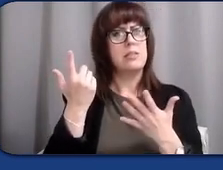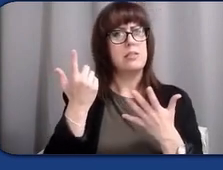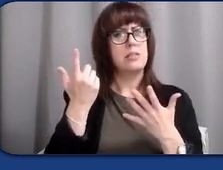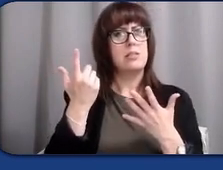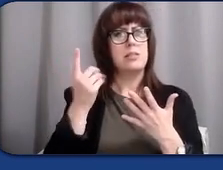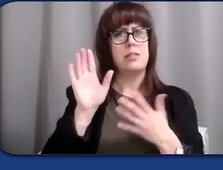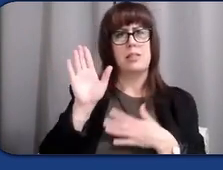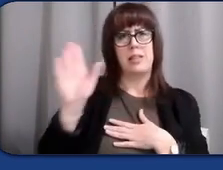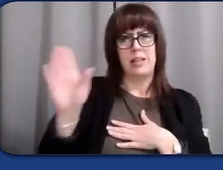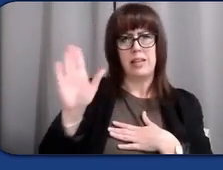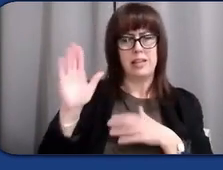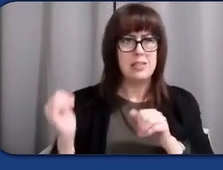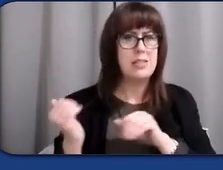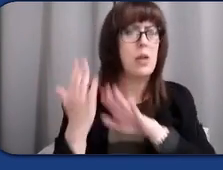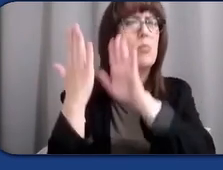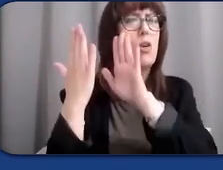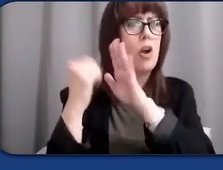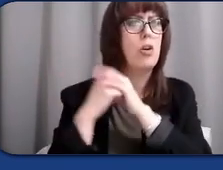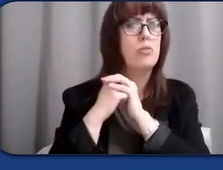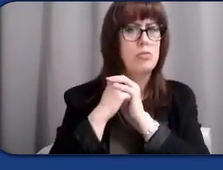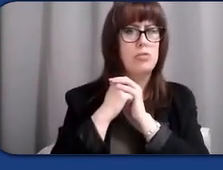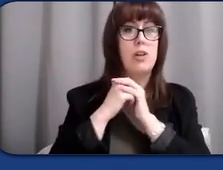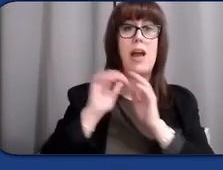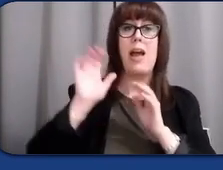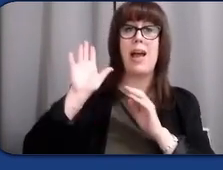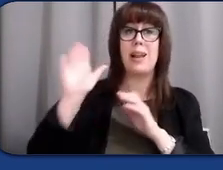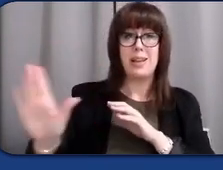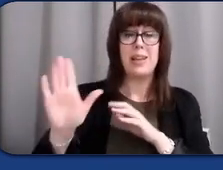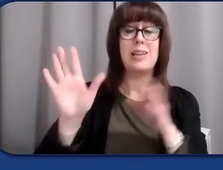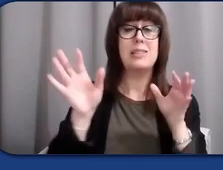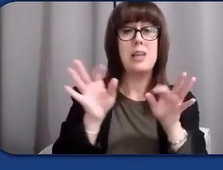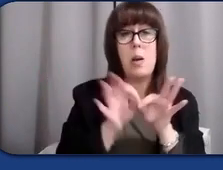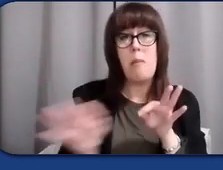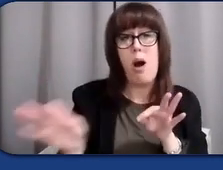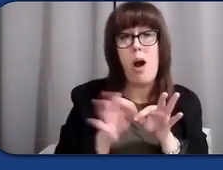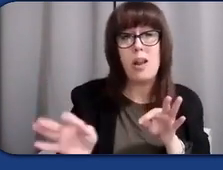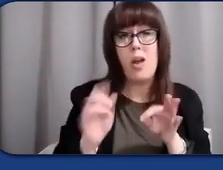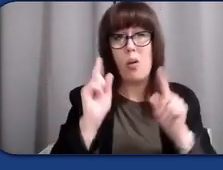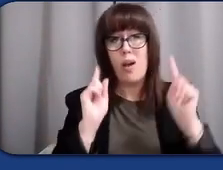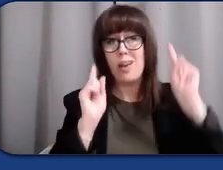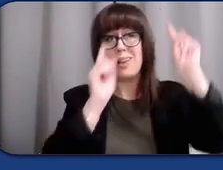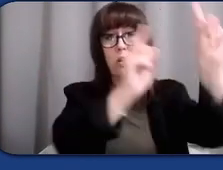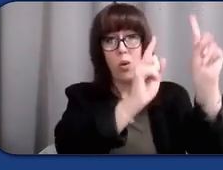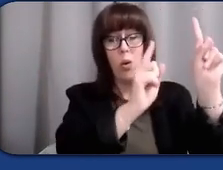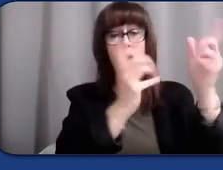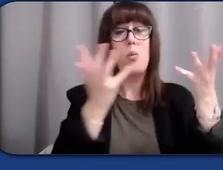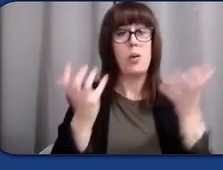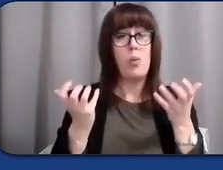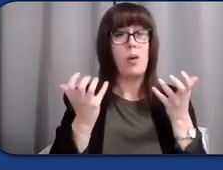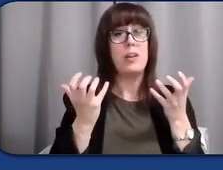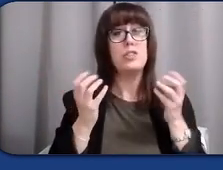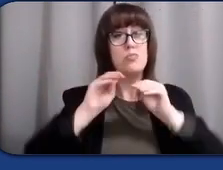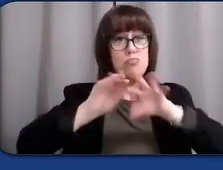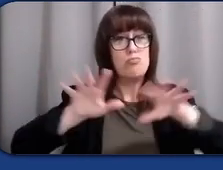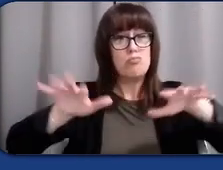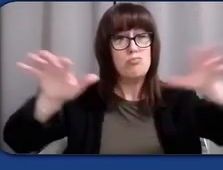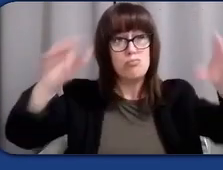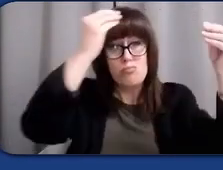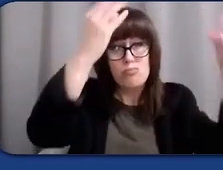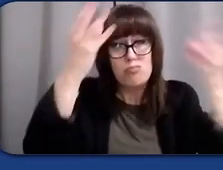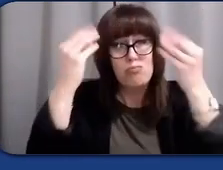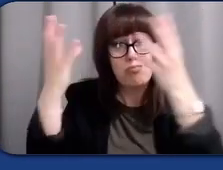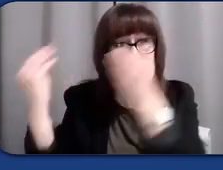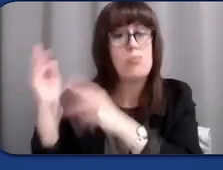that methodology that Jock runs by, his motto, spread further. To be able to capture that for the first time, it's going to be